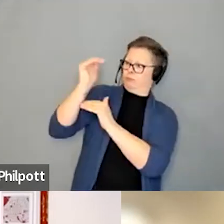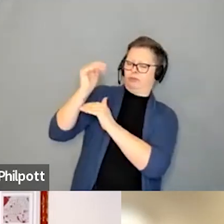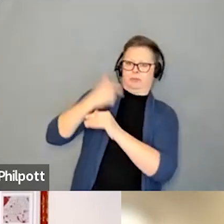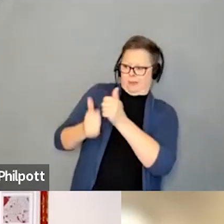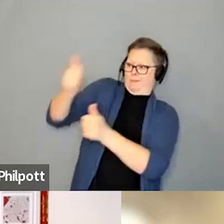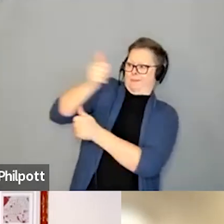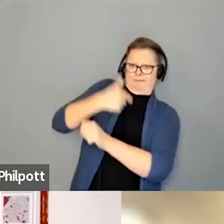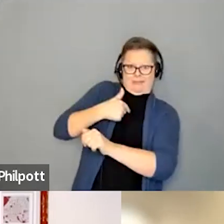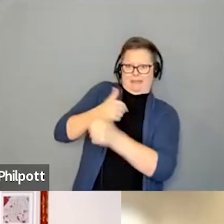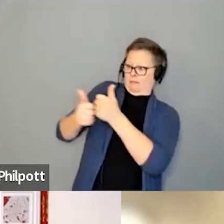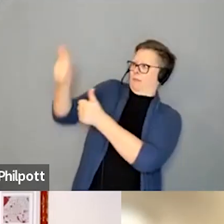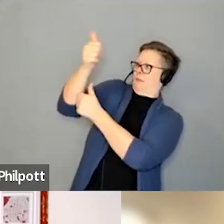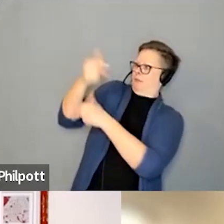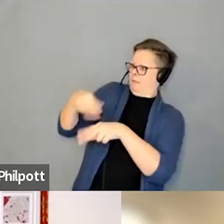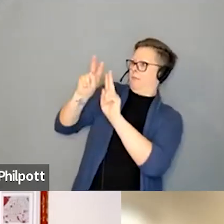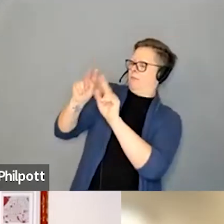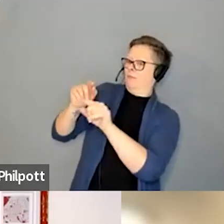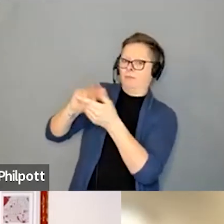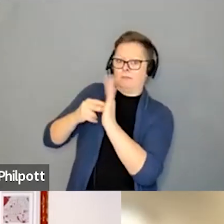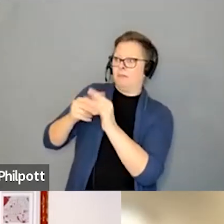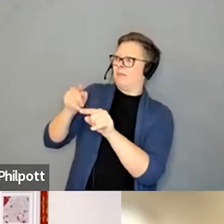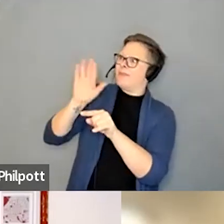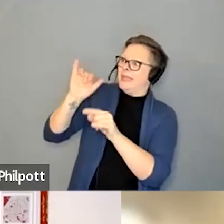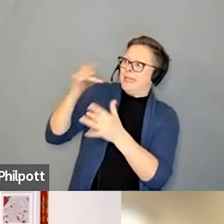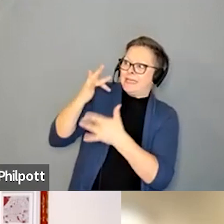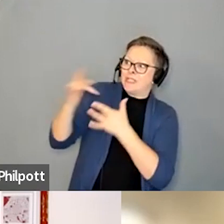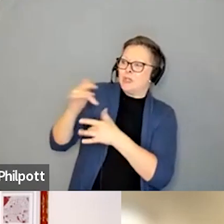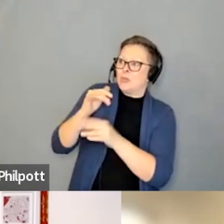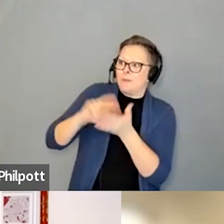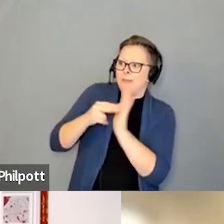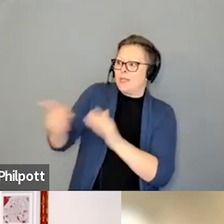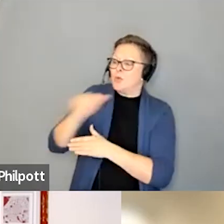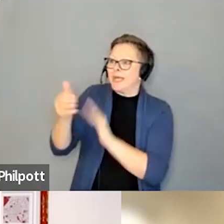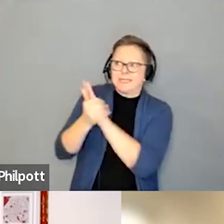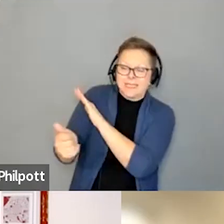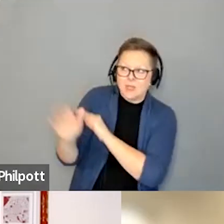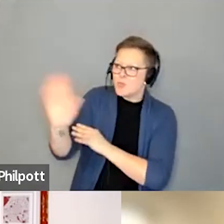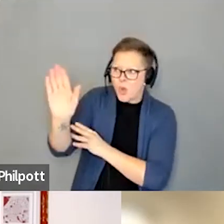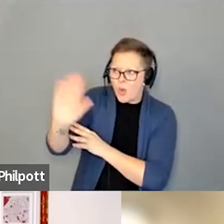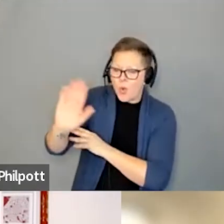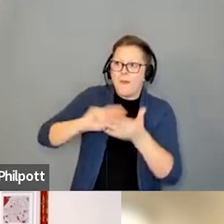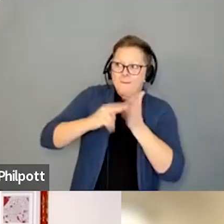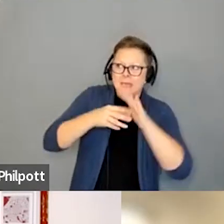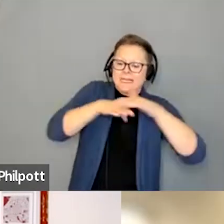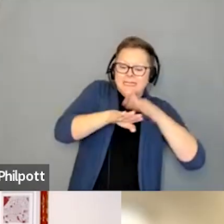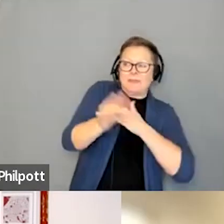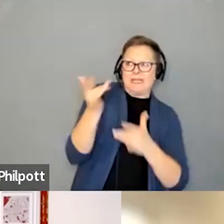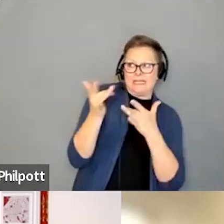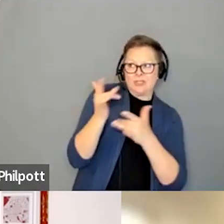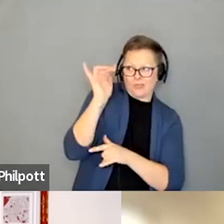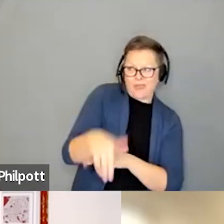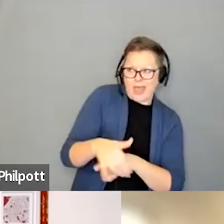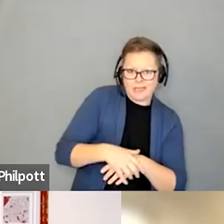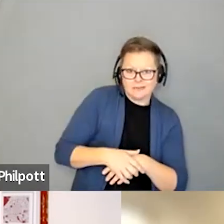the issue at hand isn't a productivity issue, it's an accessibility issue, right? And when productivity and accessibility